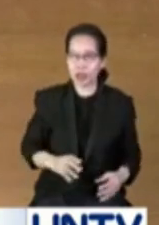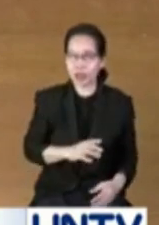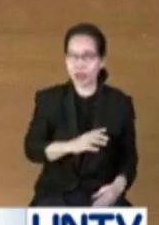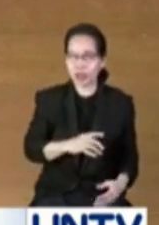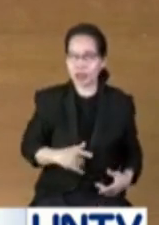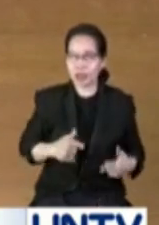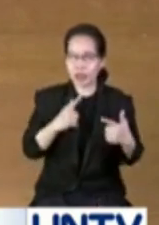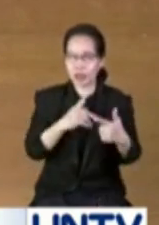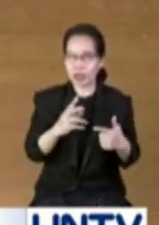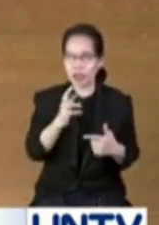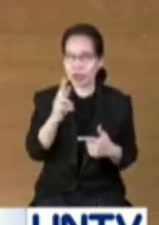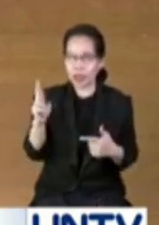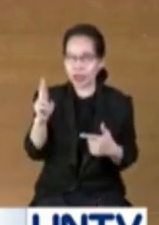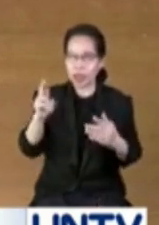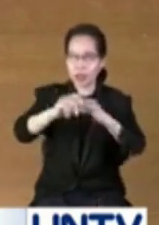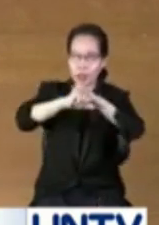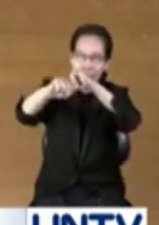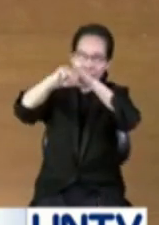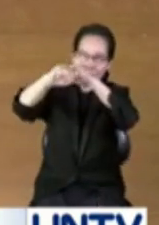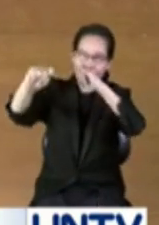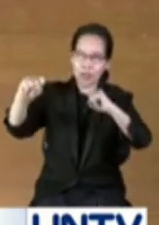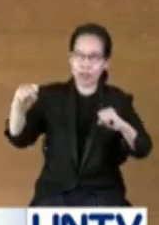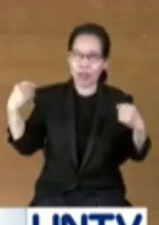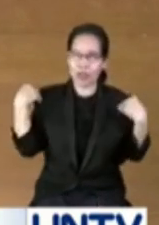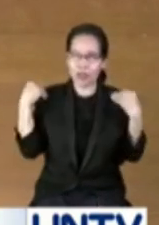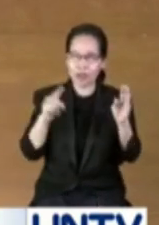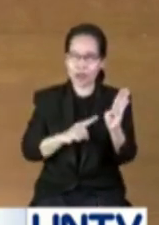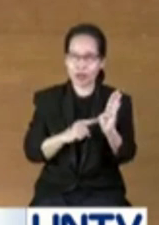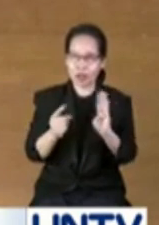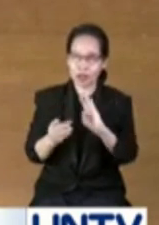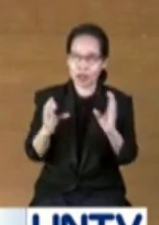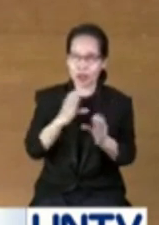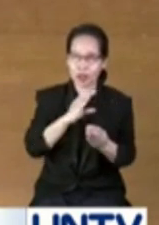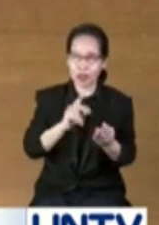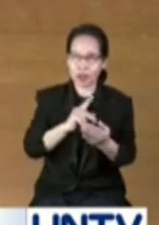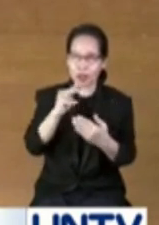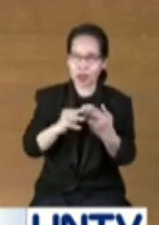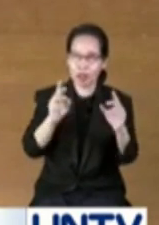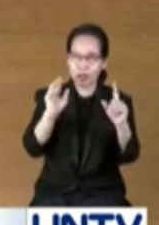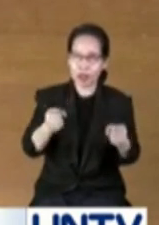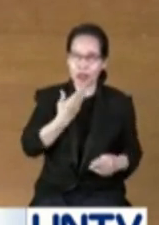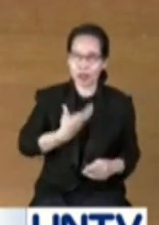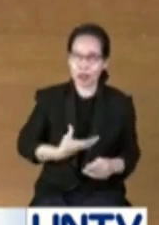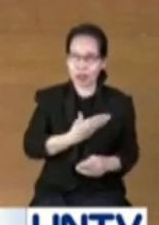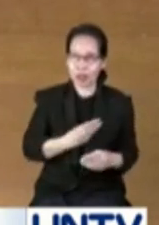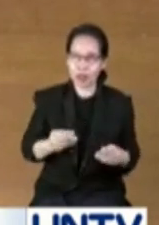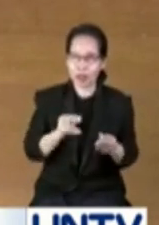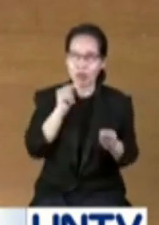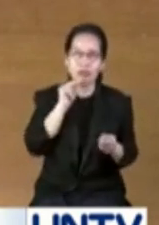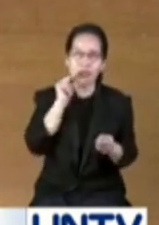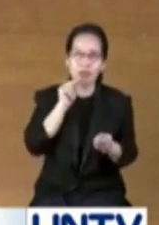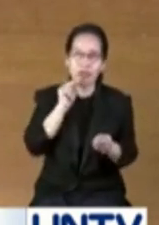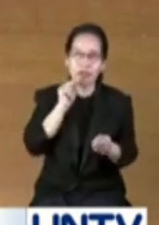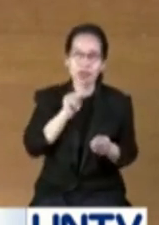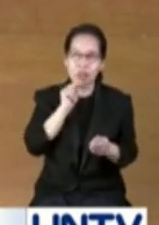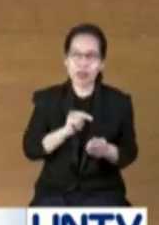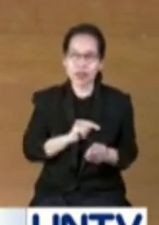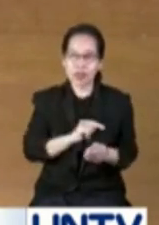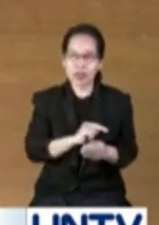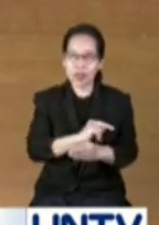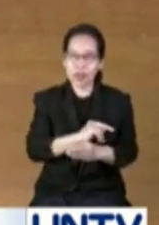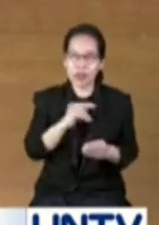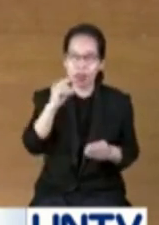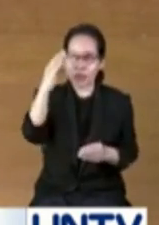advocacy. We have launched convergent programs to address hunger and nutrition-related issues amongst our people, especially the